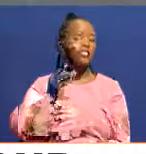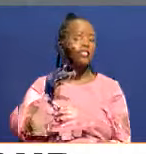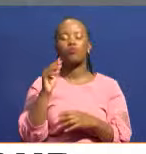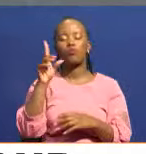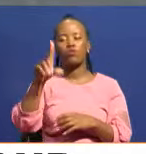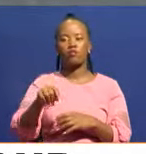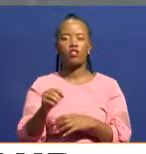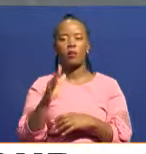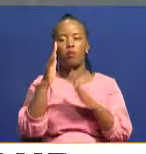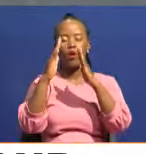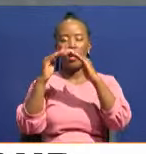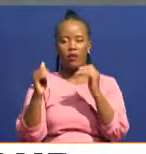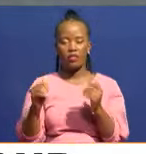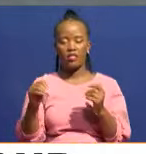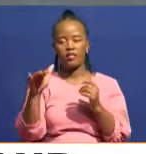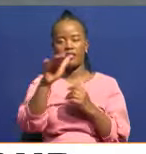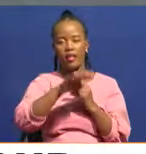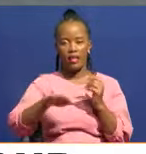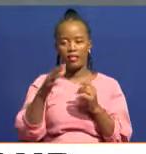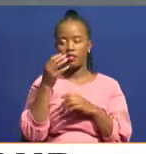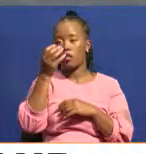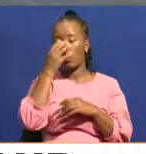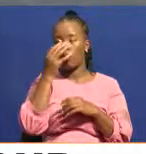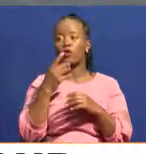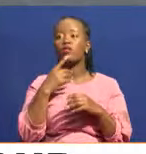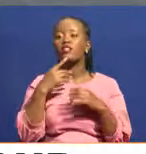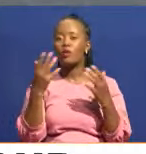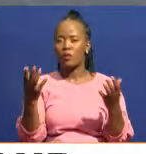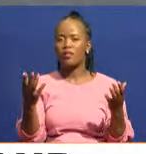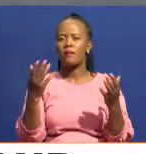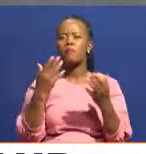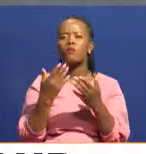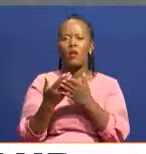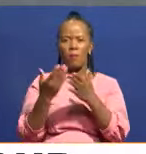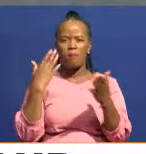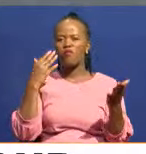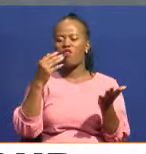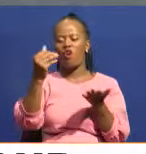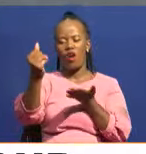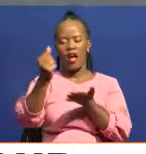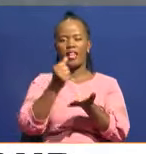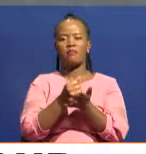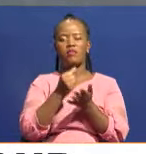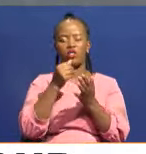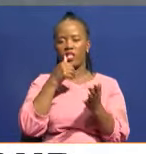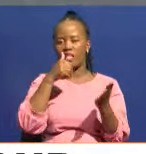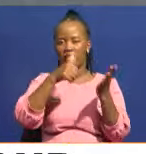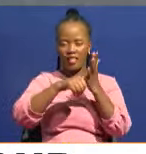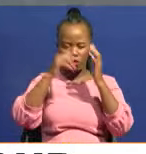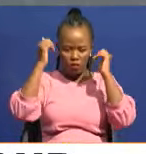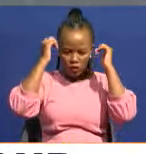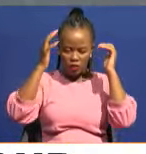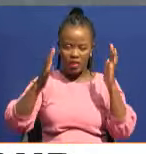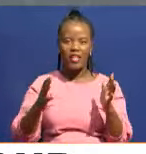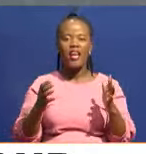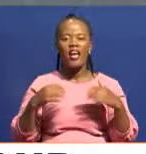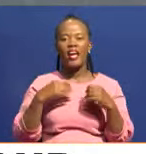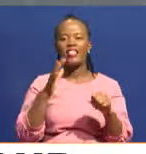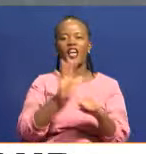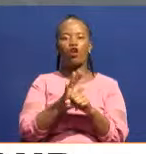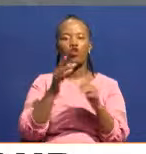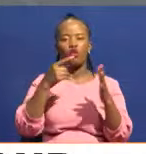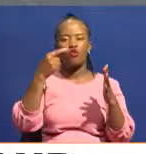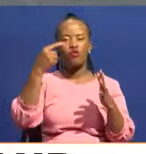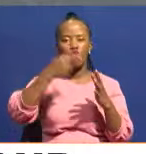affordable housing project. The head of state noted that previous admission letters issued to students indicated a higher amount of the cost